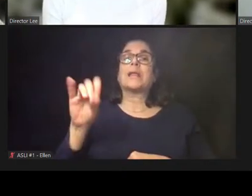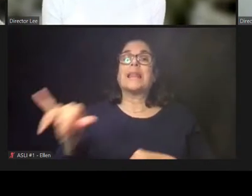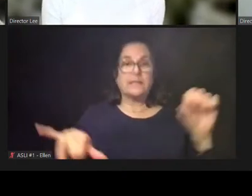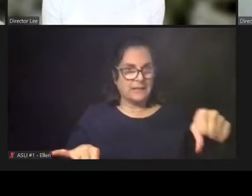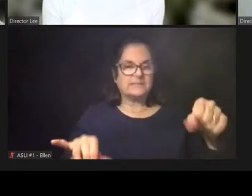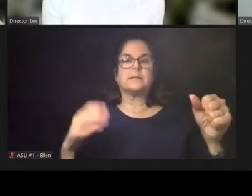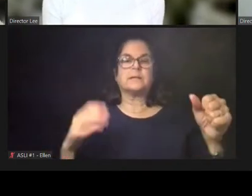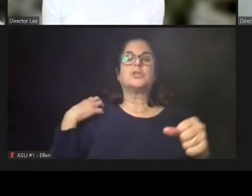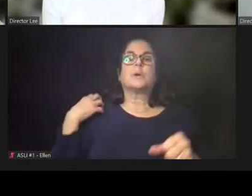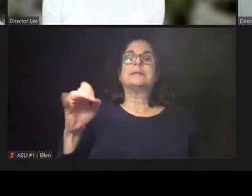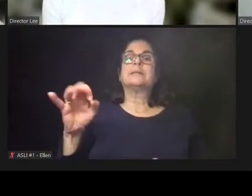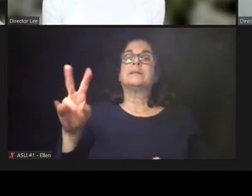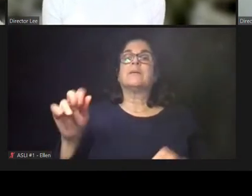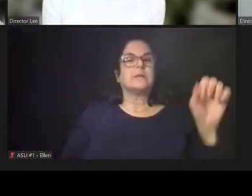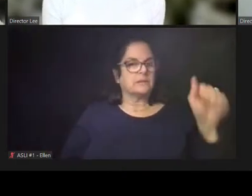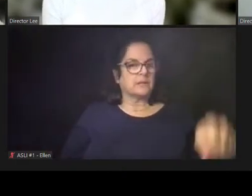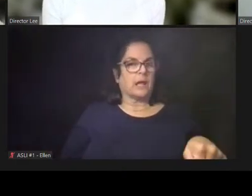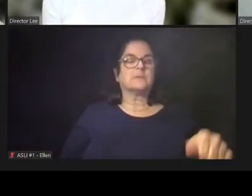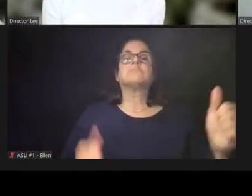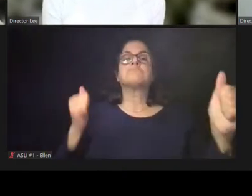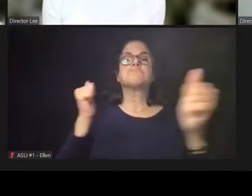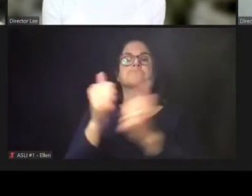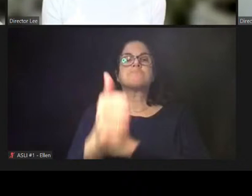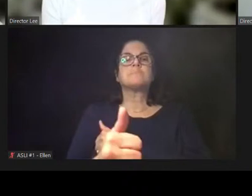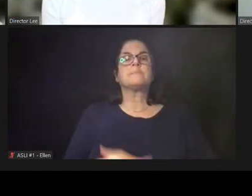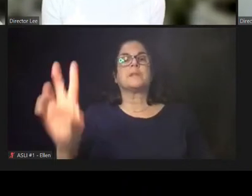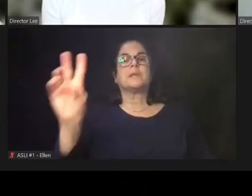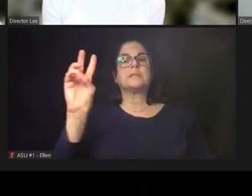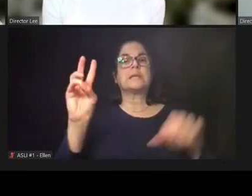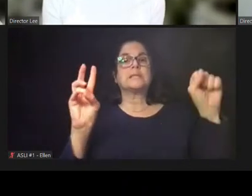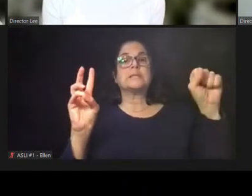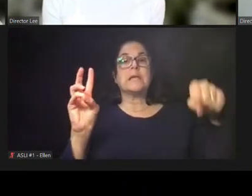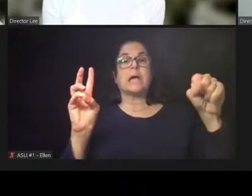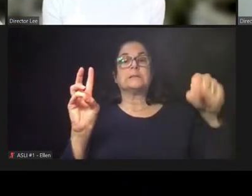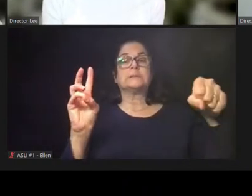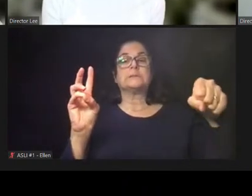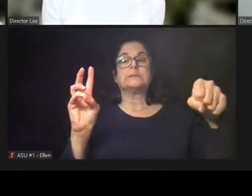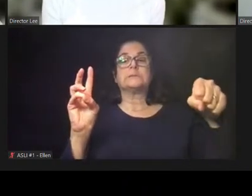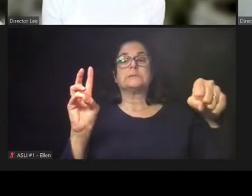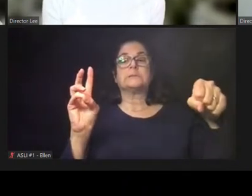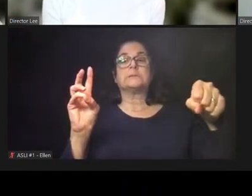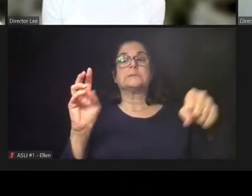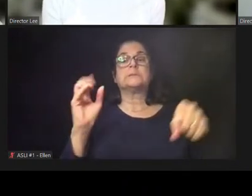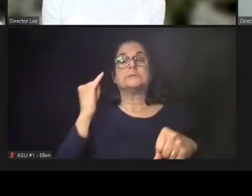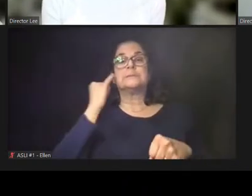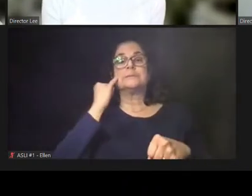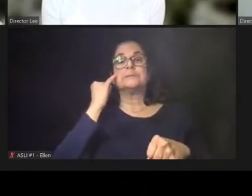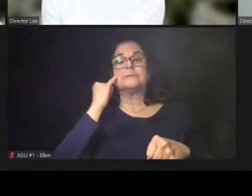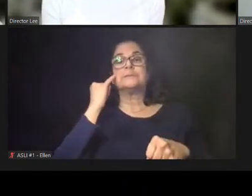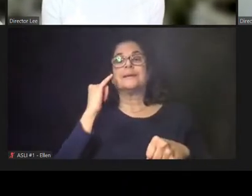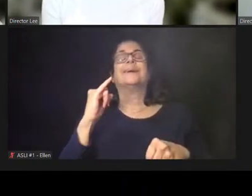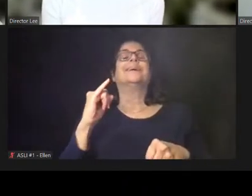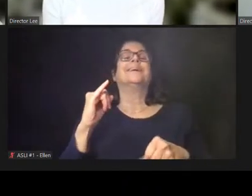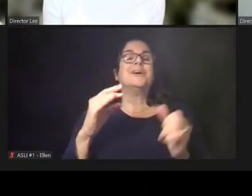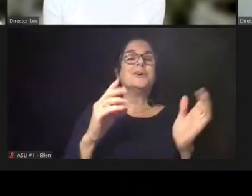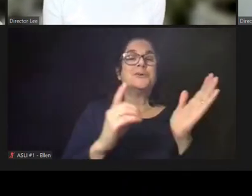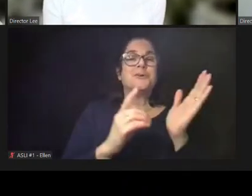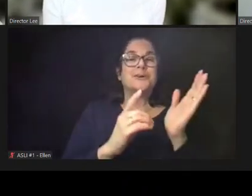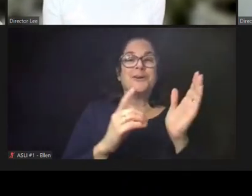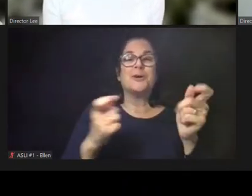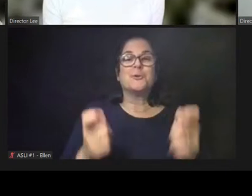Chairman Silva? Yes. That motion is approved with 6 yes votes. We would have had an abstention, except Mrs. Jha is not here today.